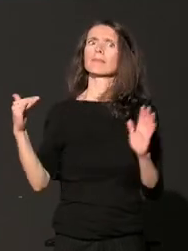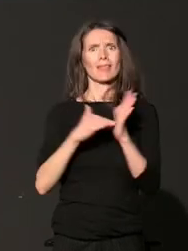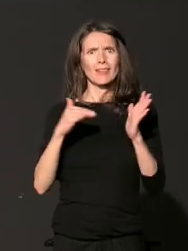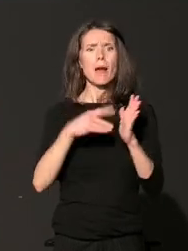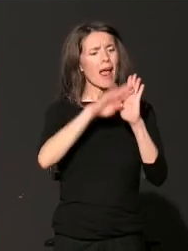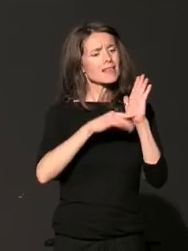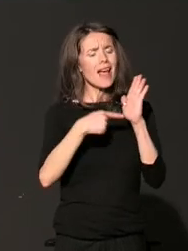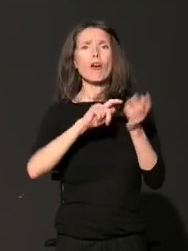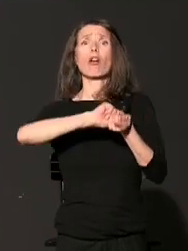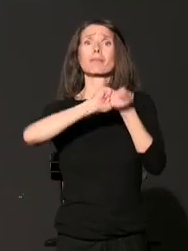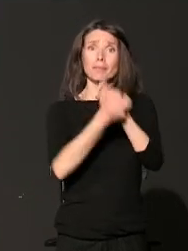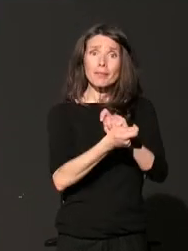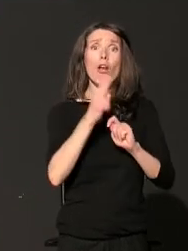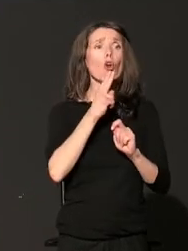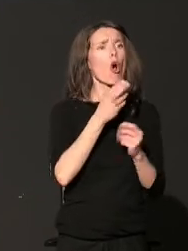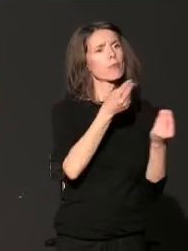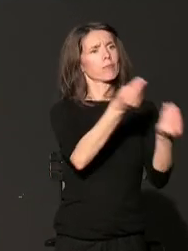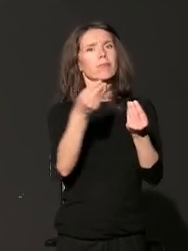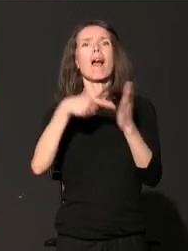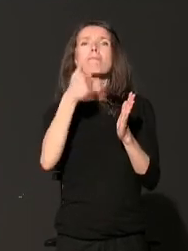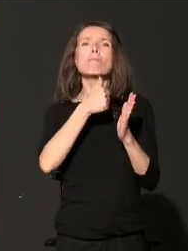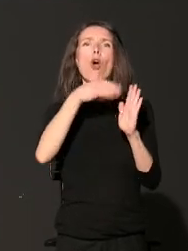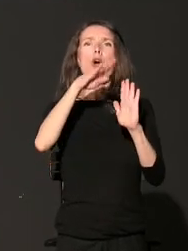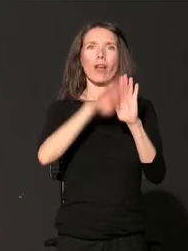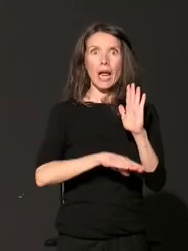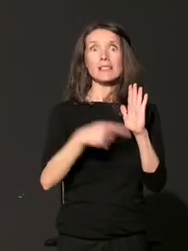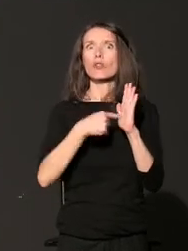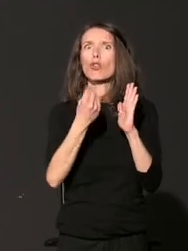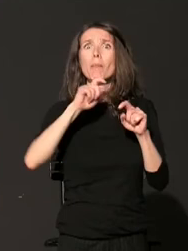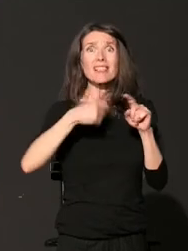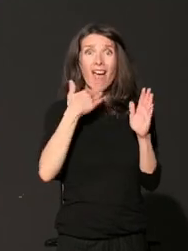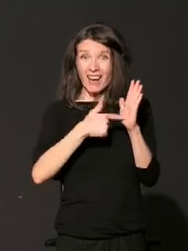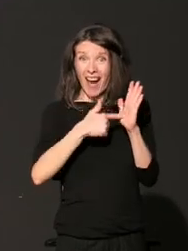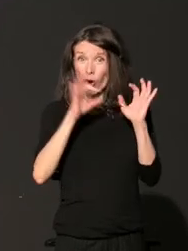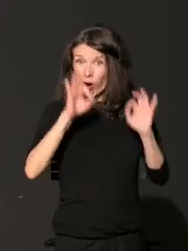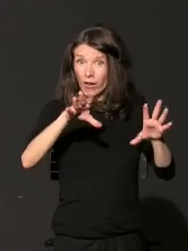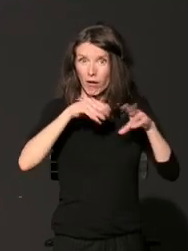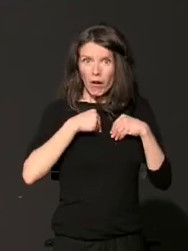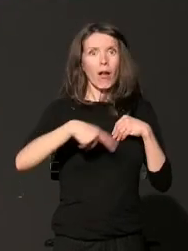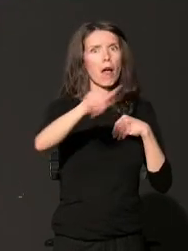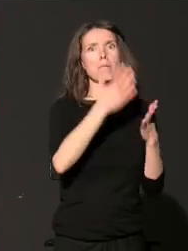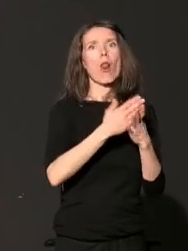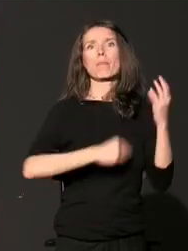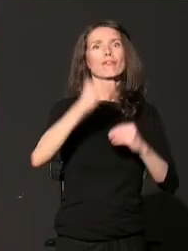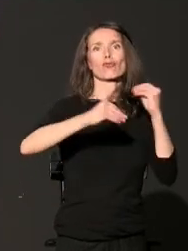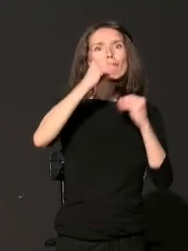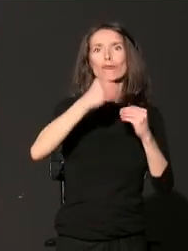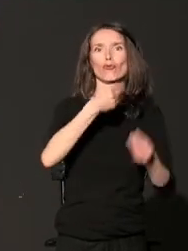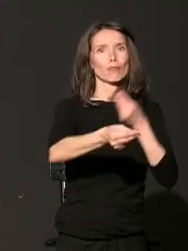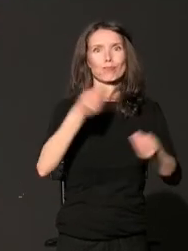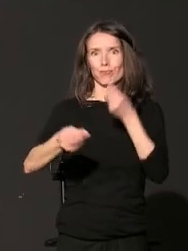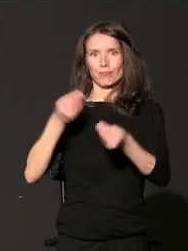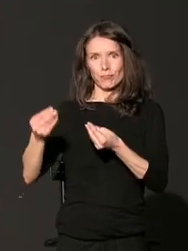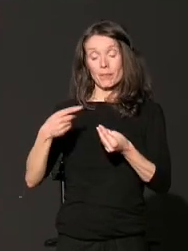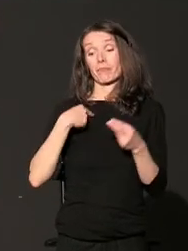And so taking all of that, I hope that in the next half year of the program and in future efforts through USAID,